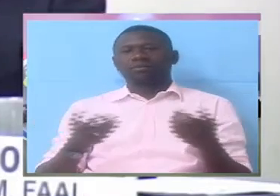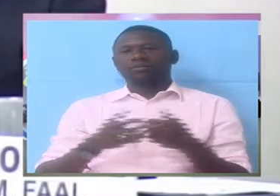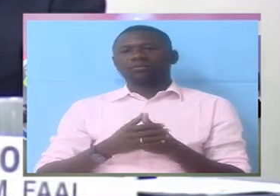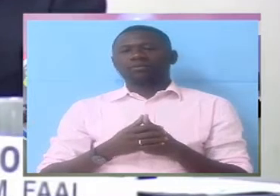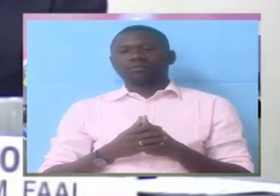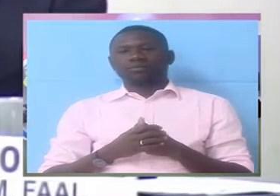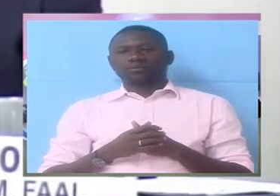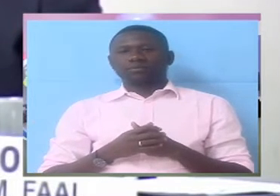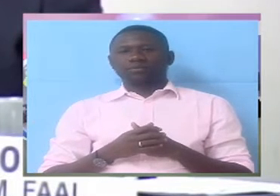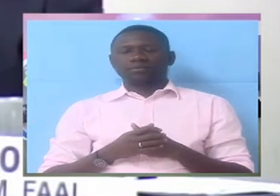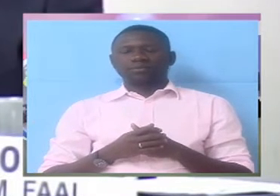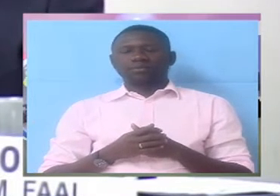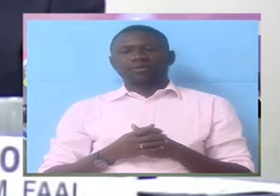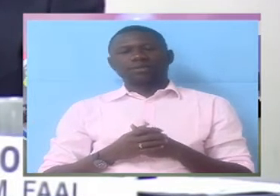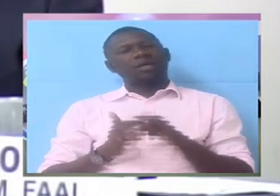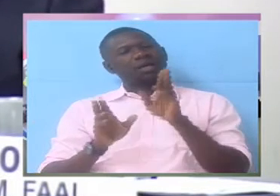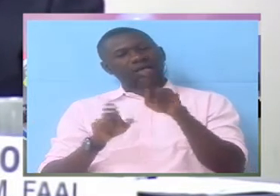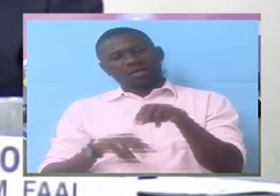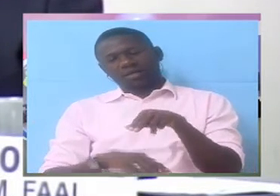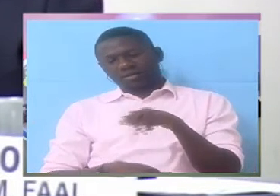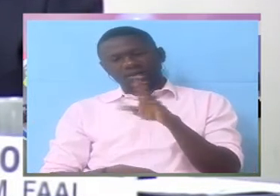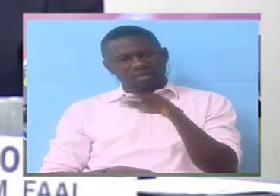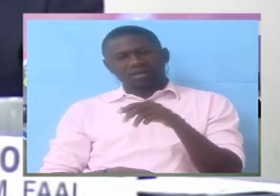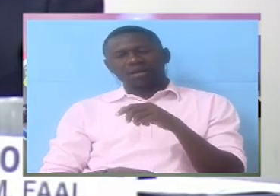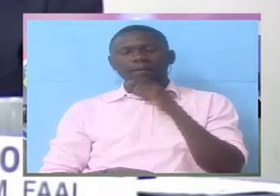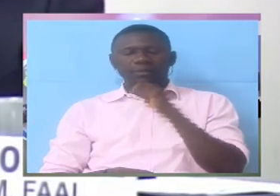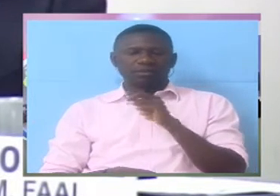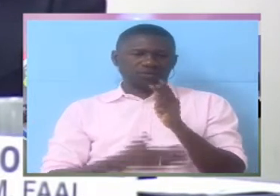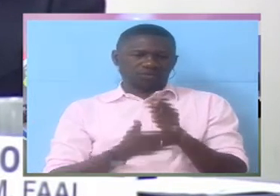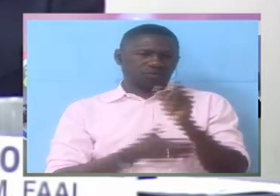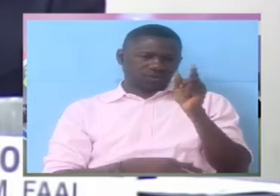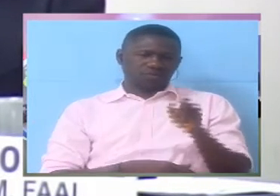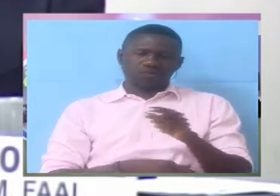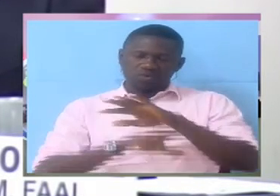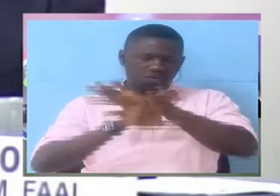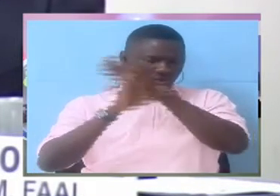look, Mr. Witness, with all due respect.